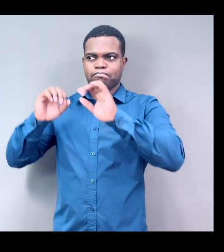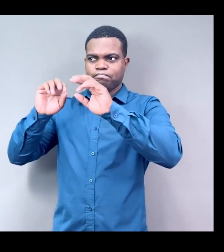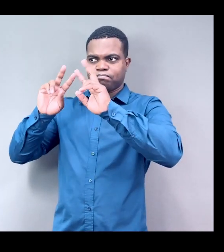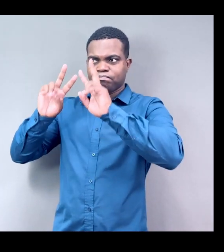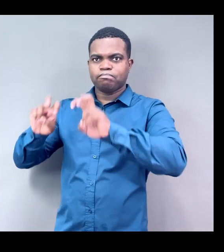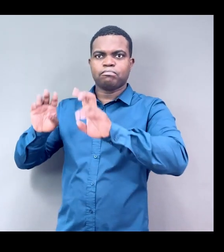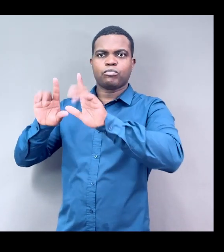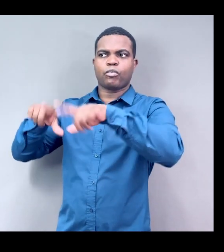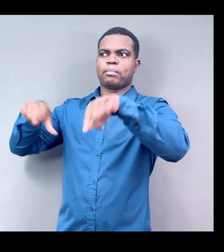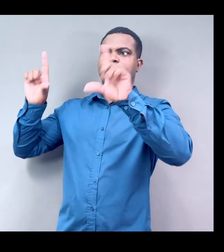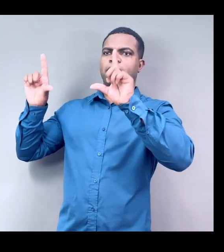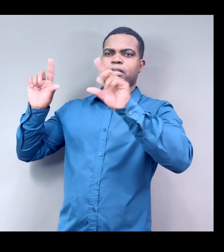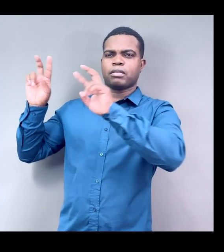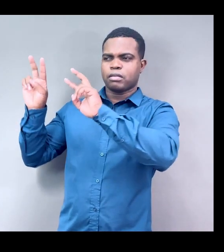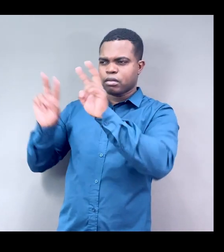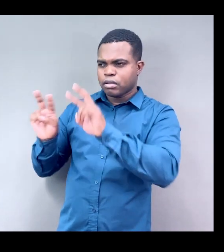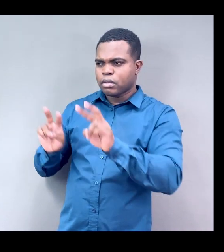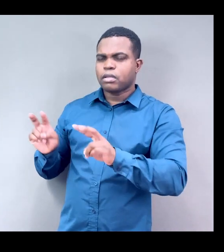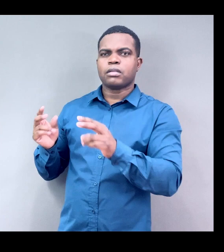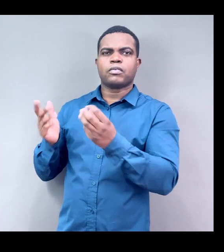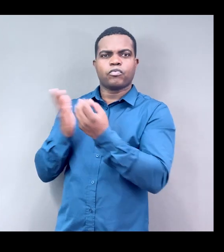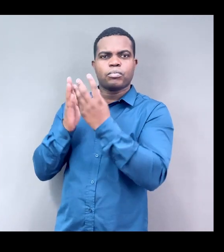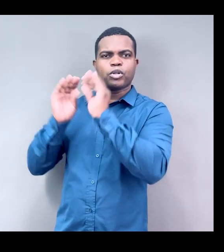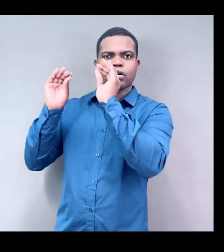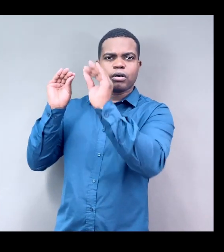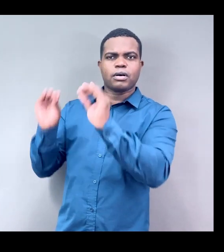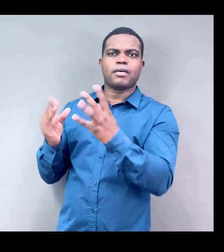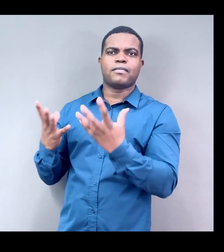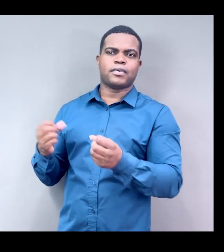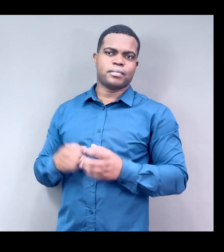cost effective and you don't have that